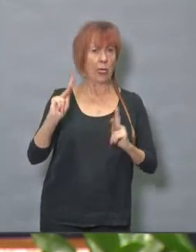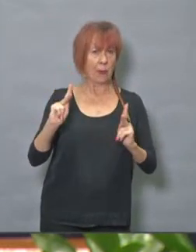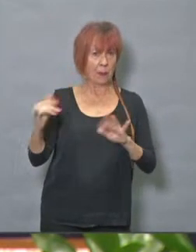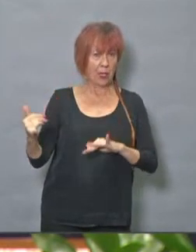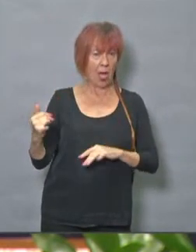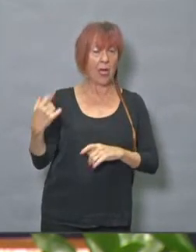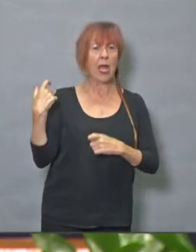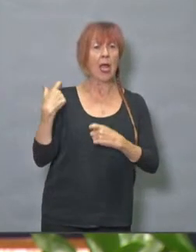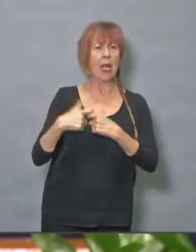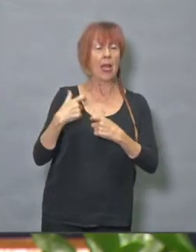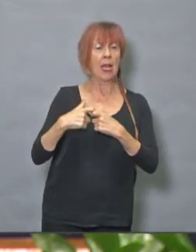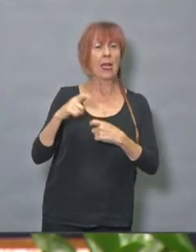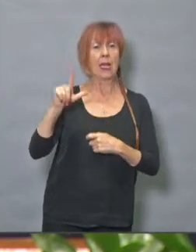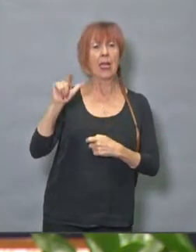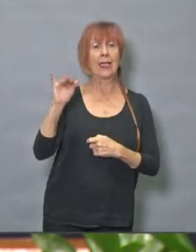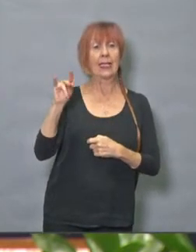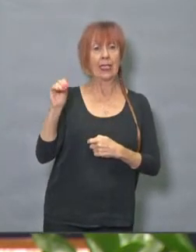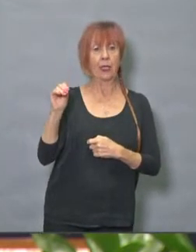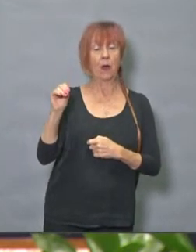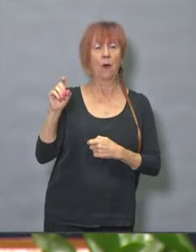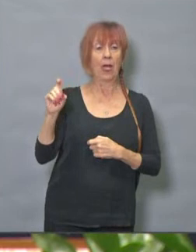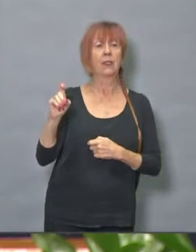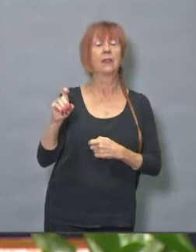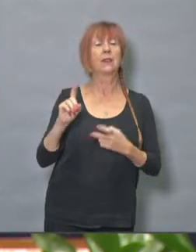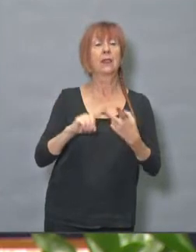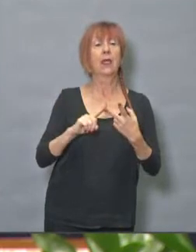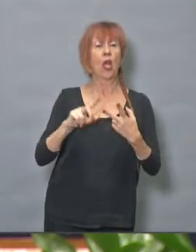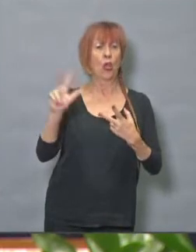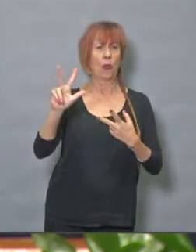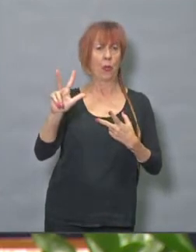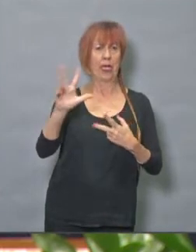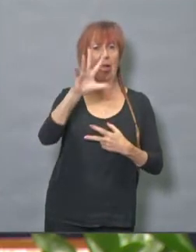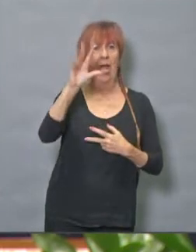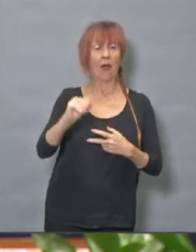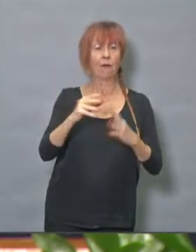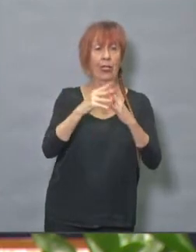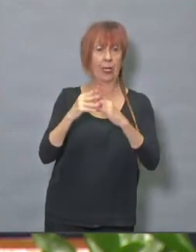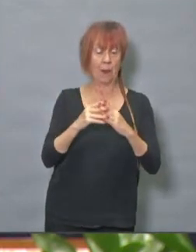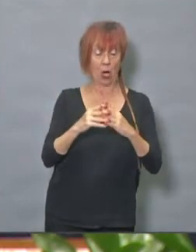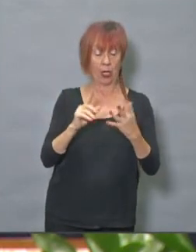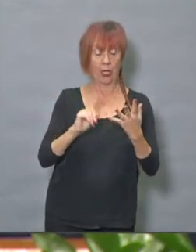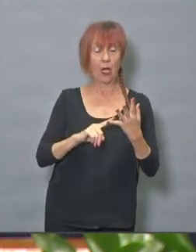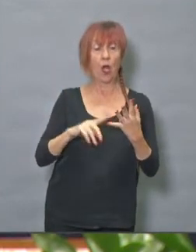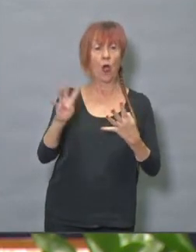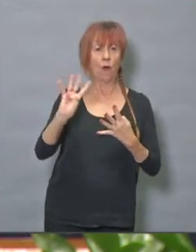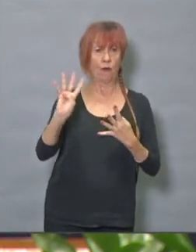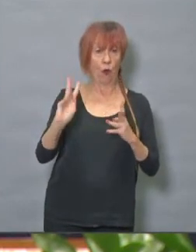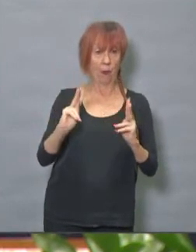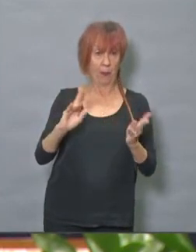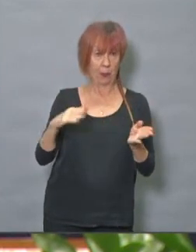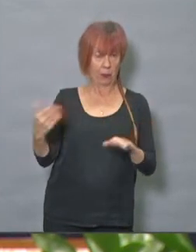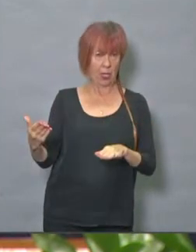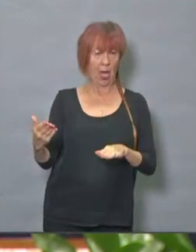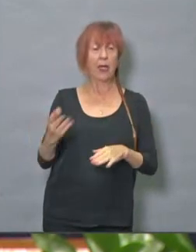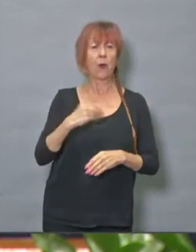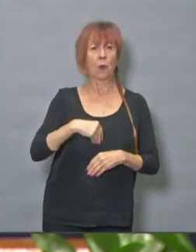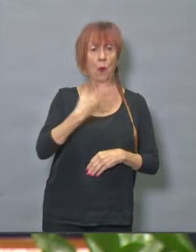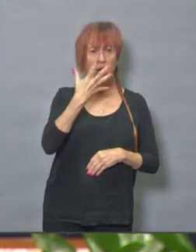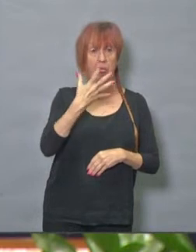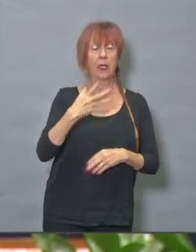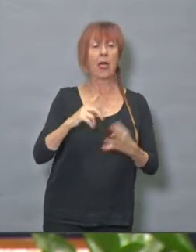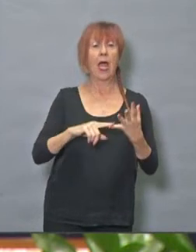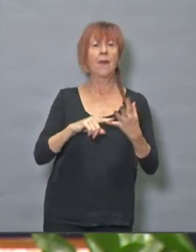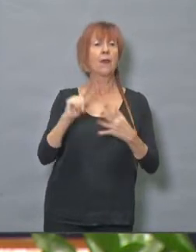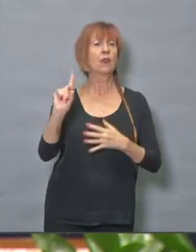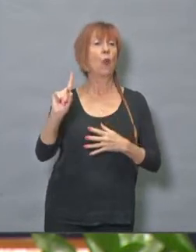were Latino, Latinx. 3 people who passed away were African American. 4 people who died were white. And